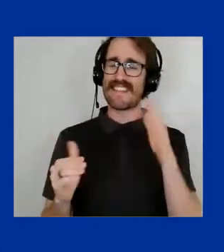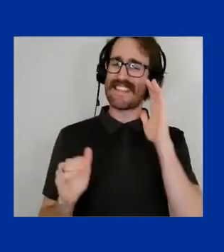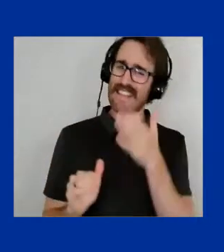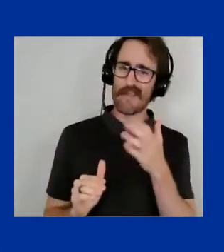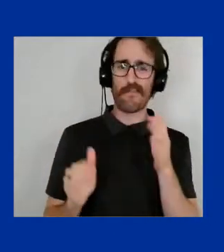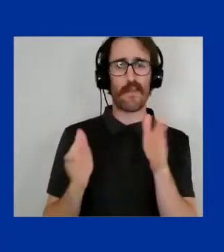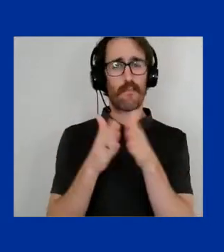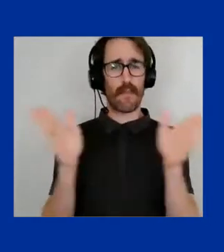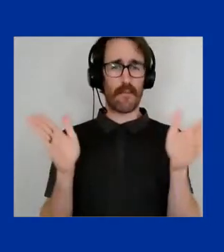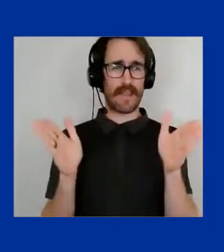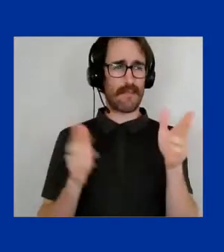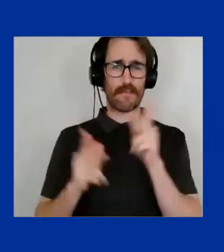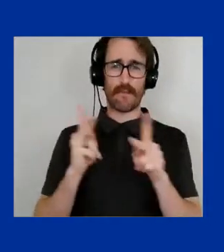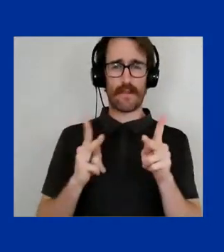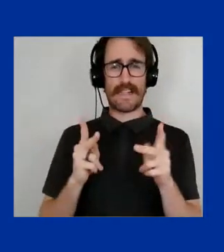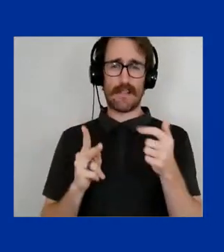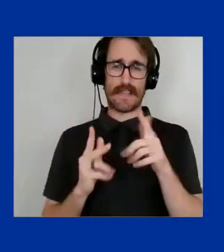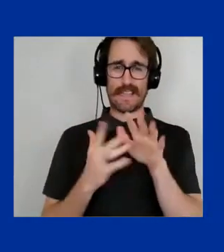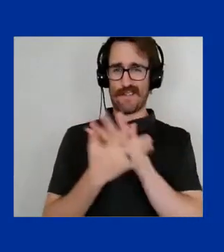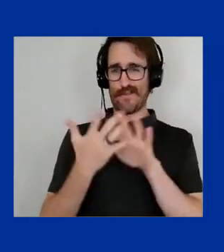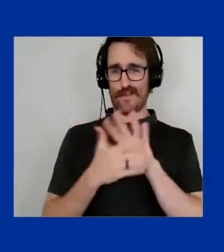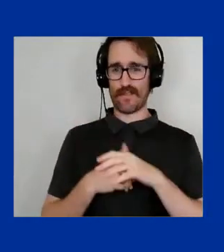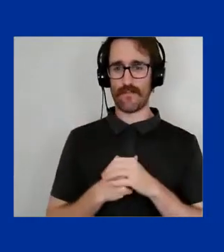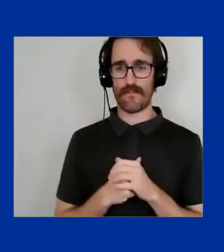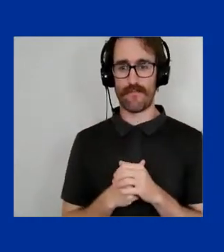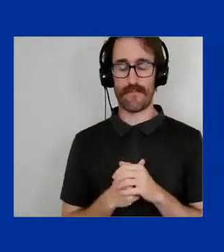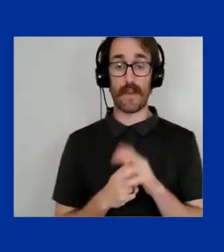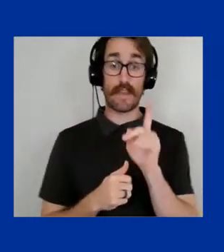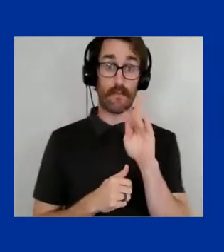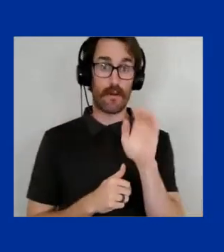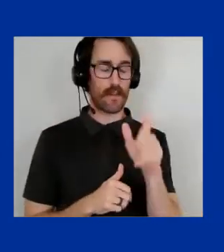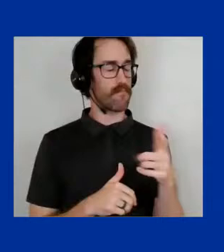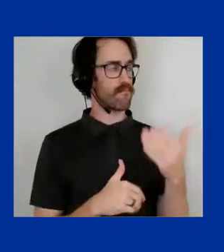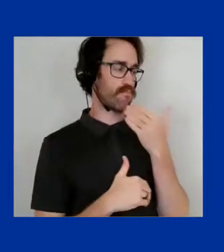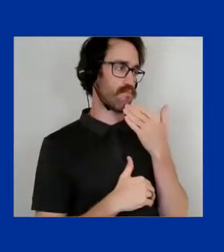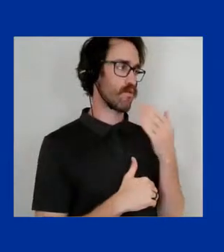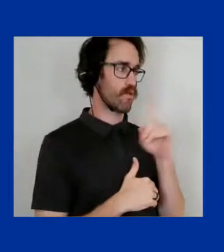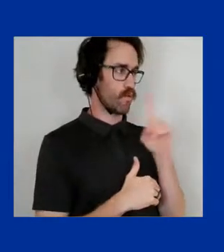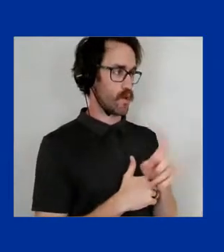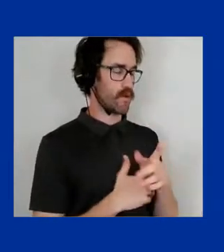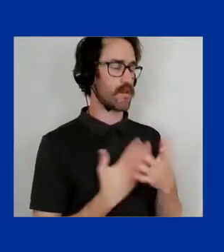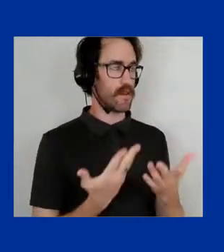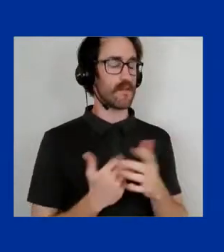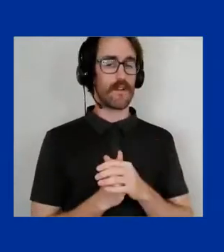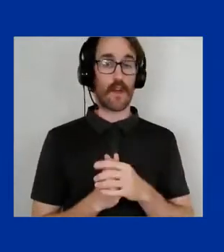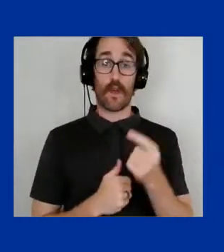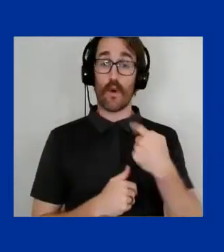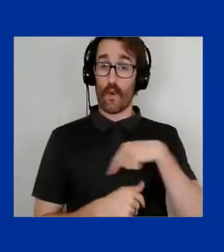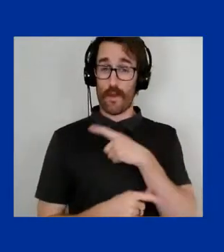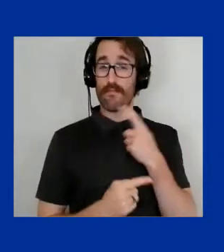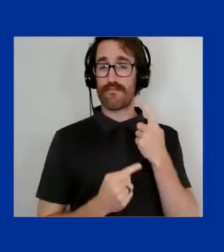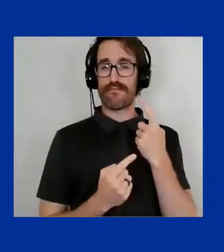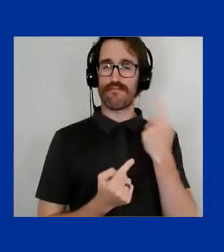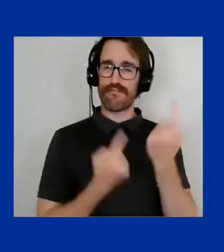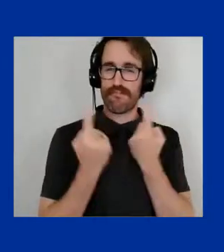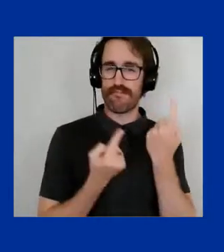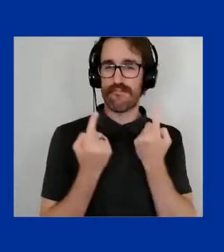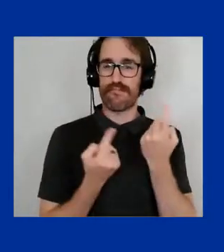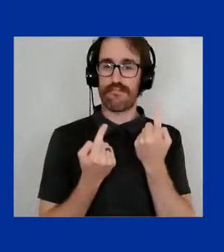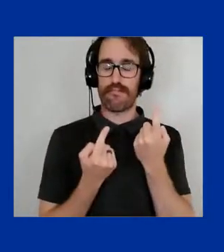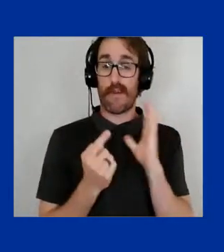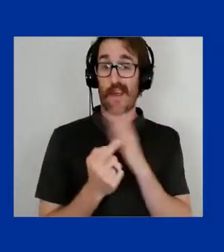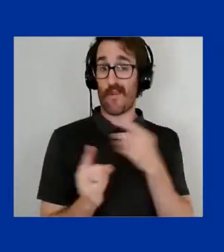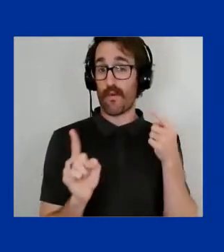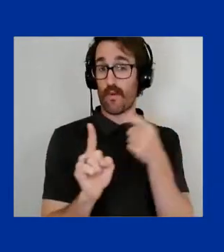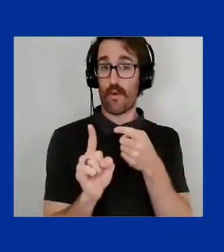So I think, Pat, that's a good question. And we debated. What we attempted to do is meet our public